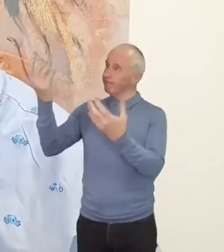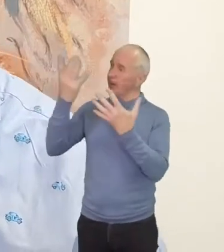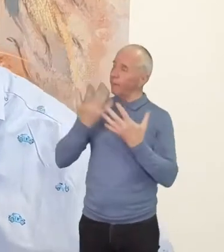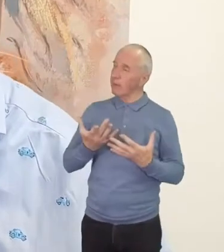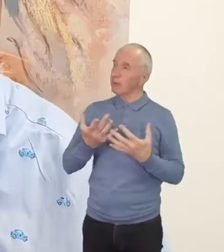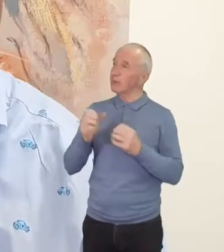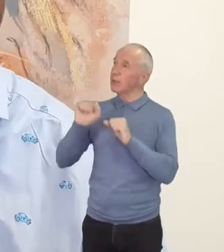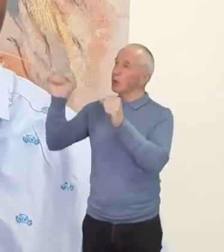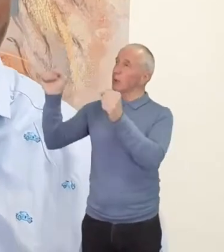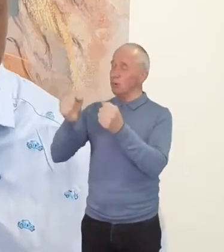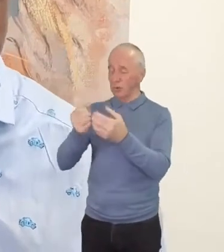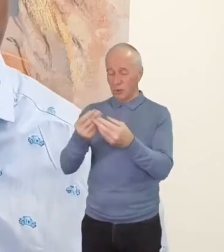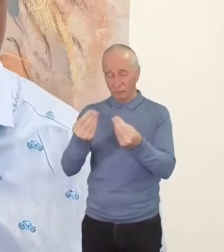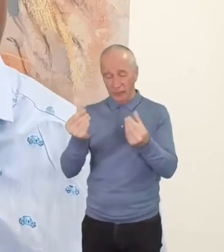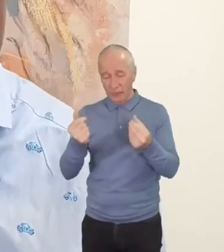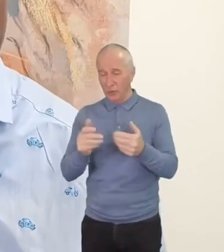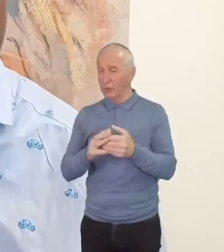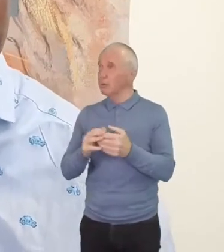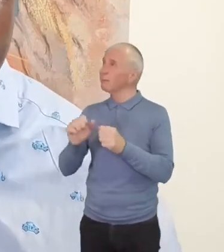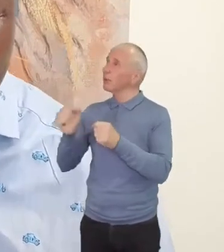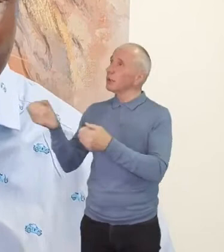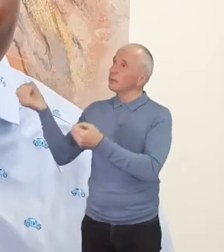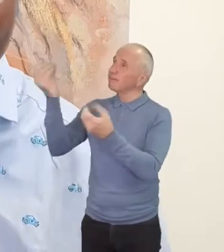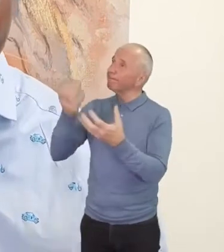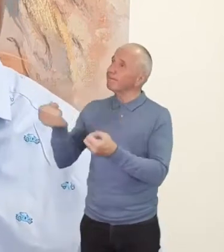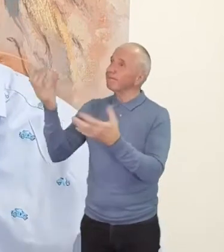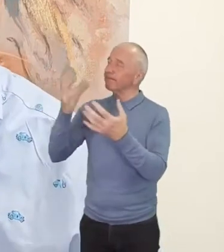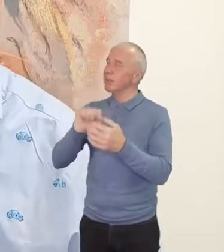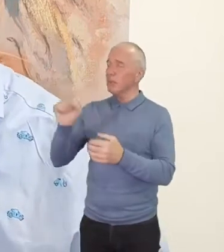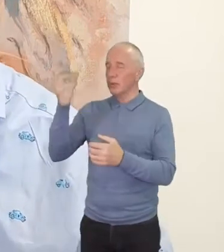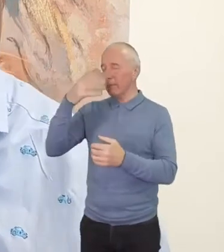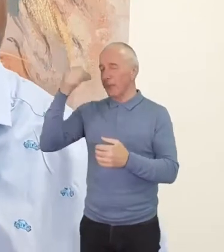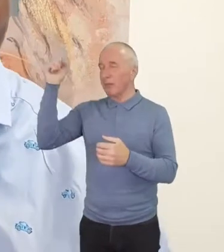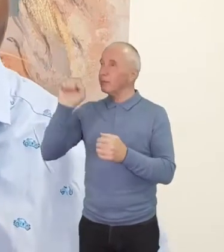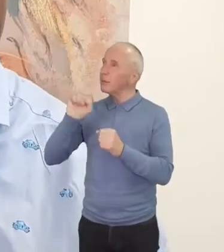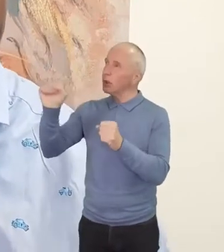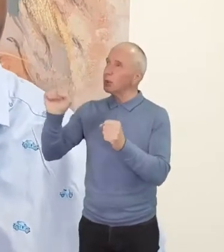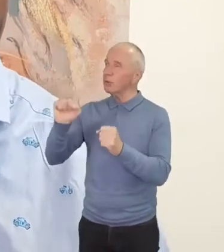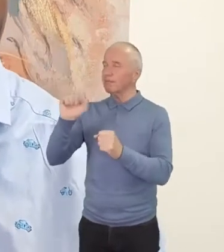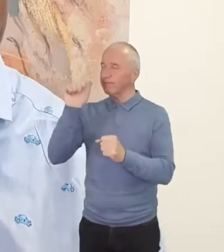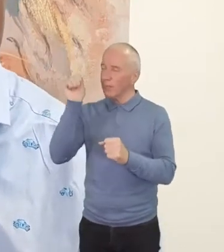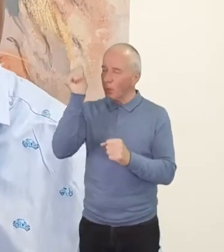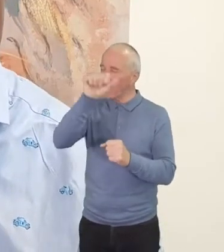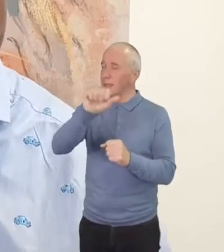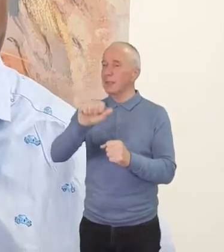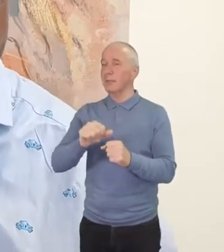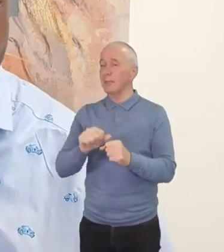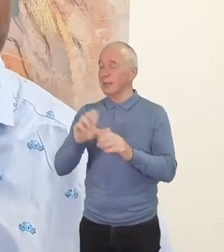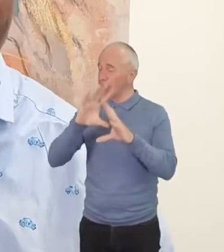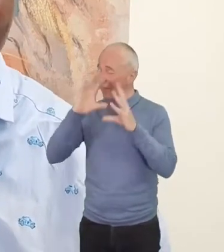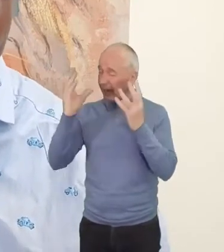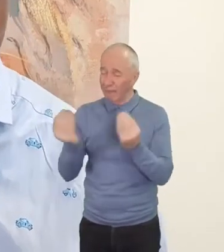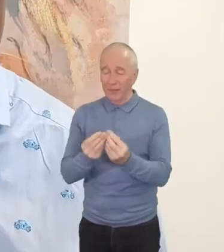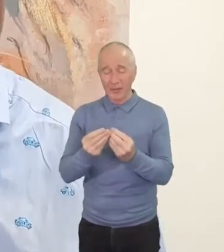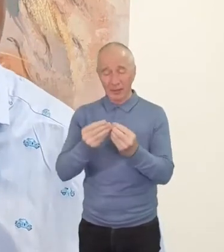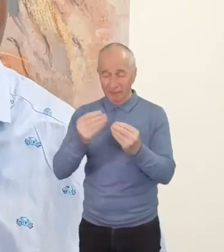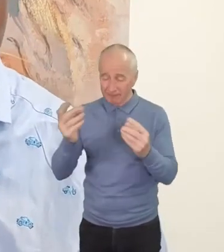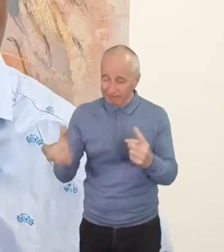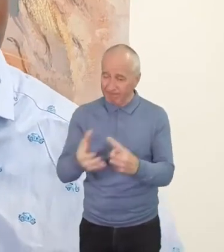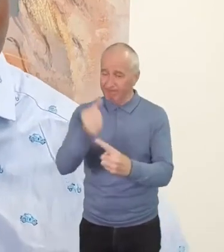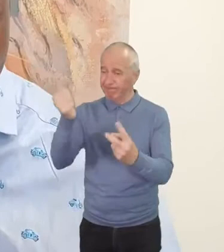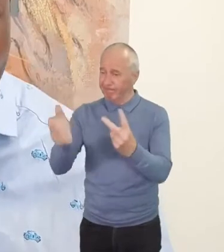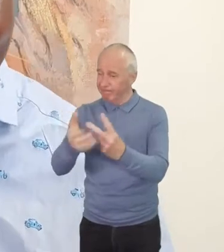resources, the supply of your spirit, of your wisdom, that all that has been accomplished has been